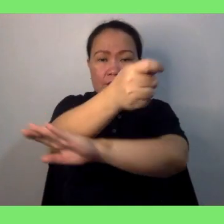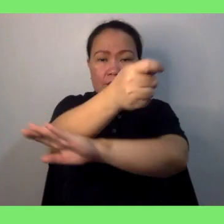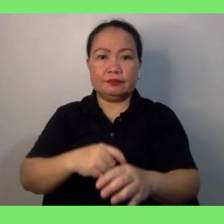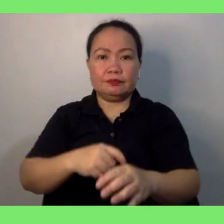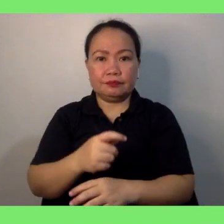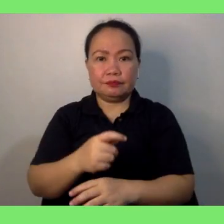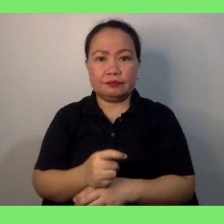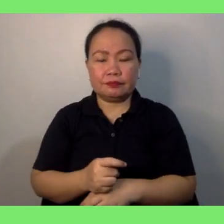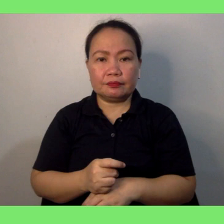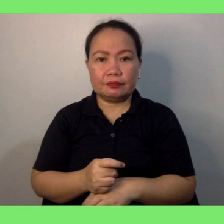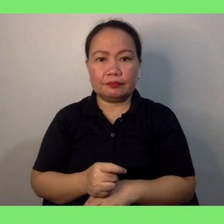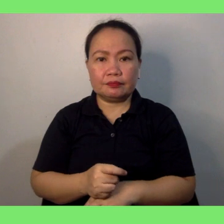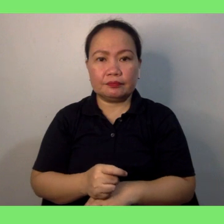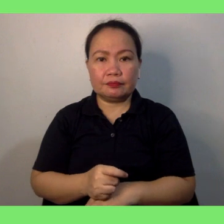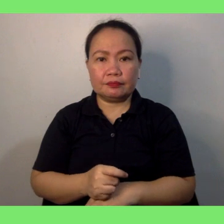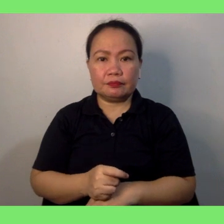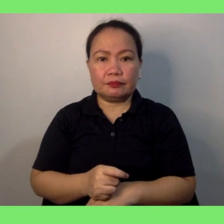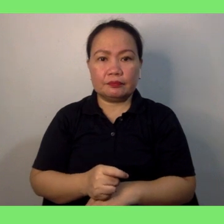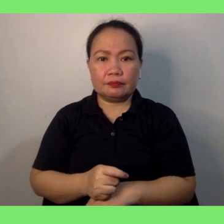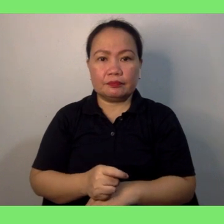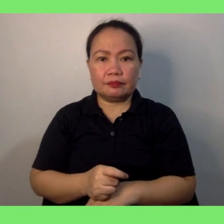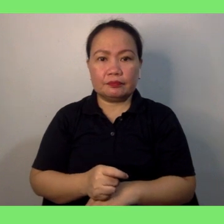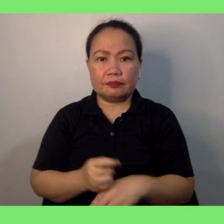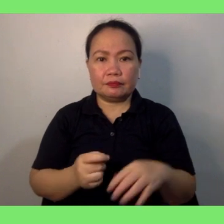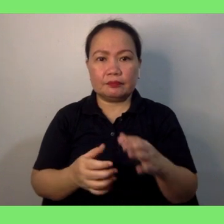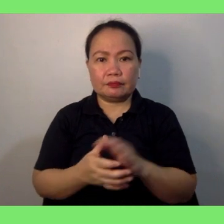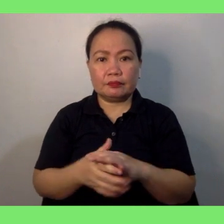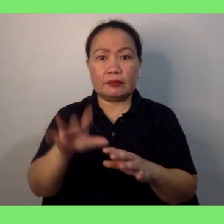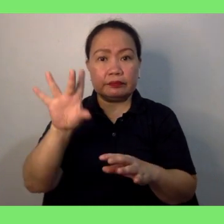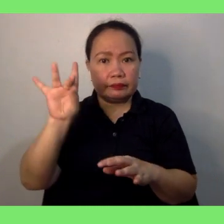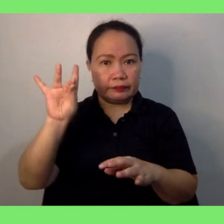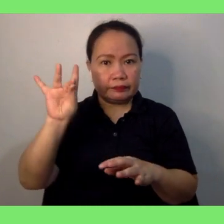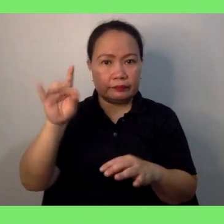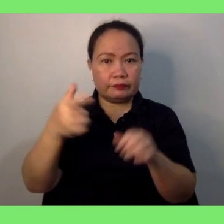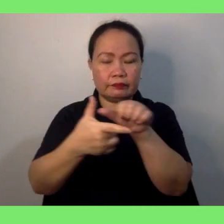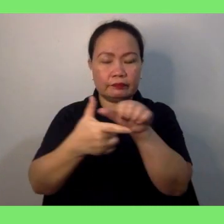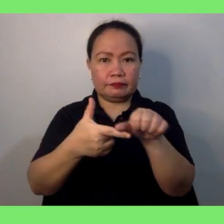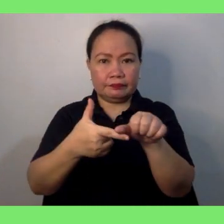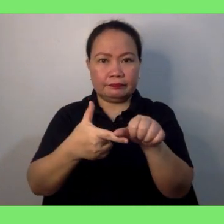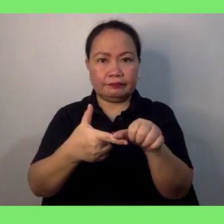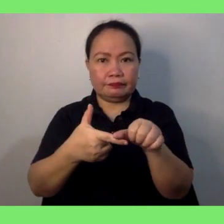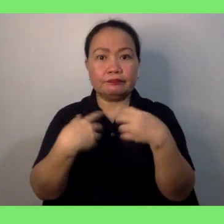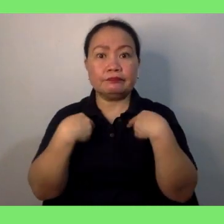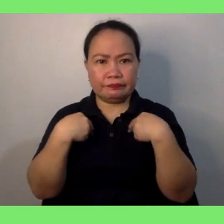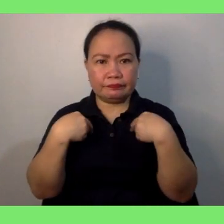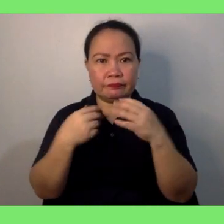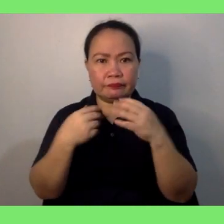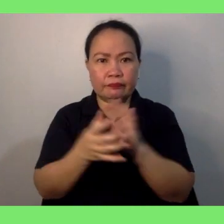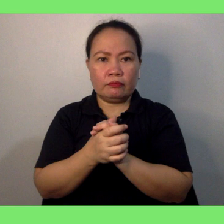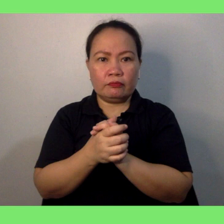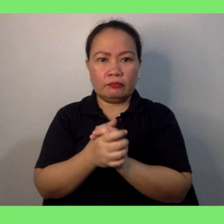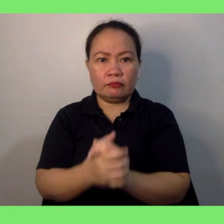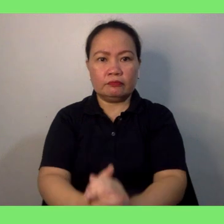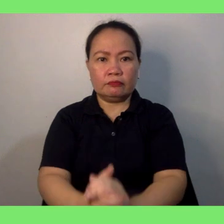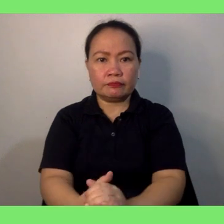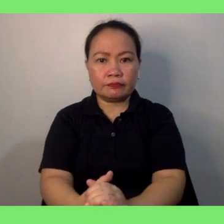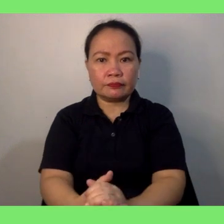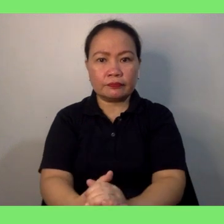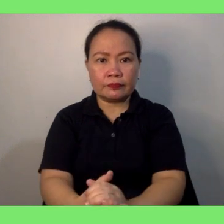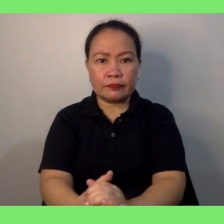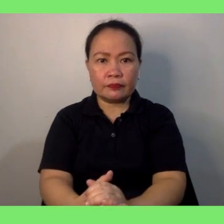yung angles formed by transversal. So, we have 8 angles. Okay? So,